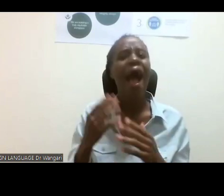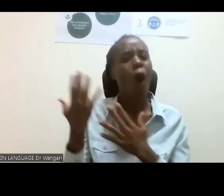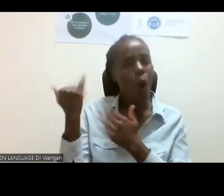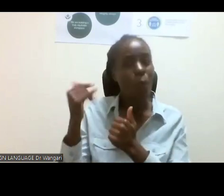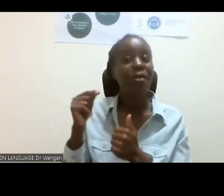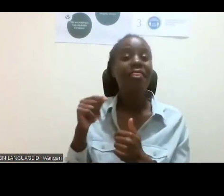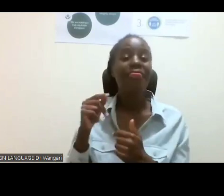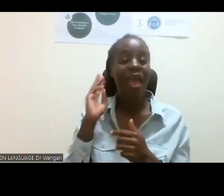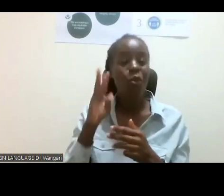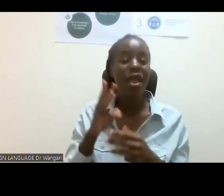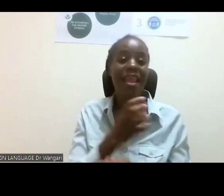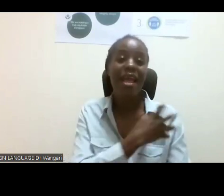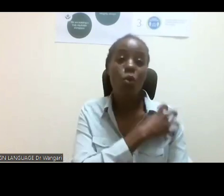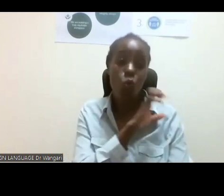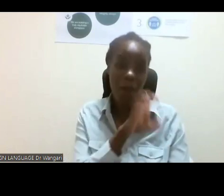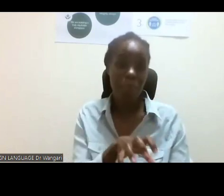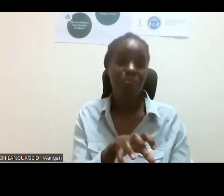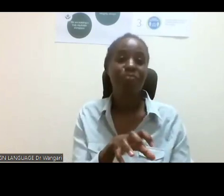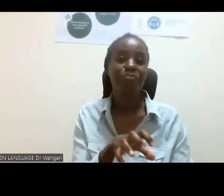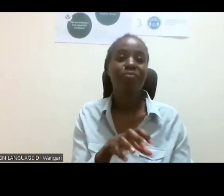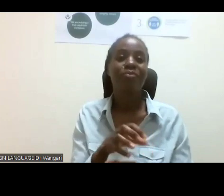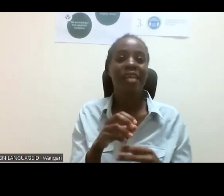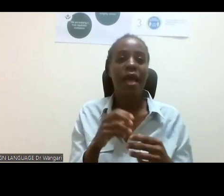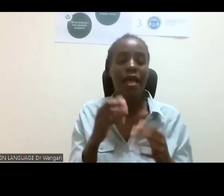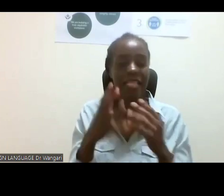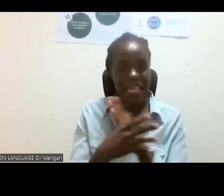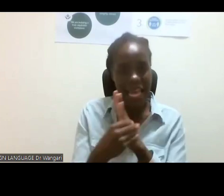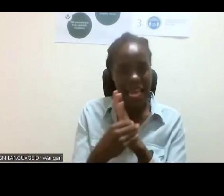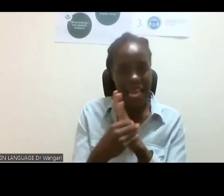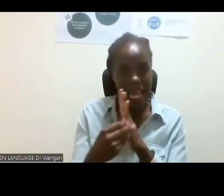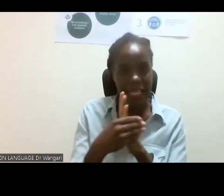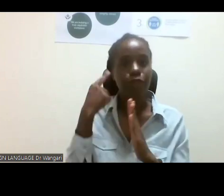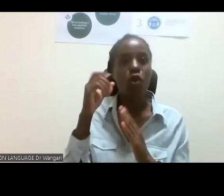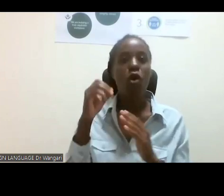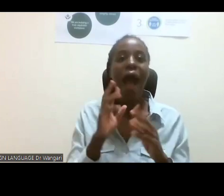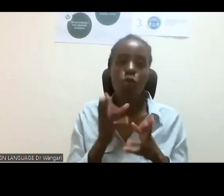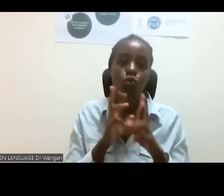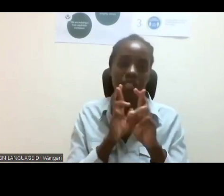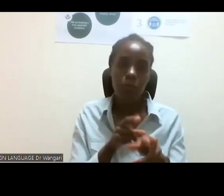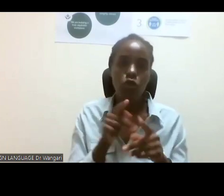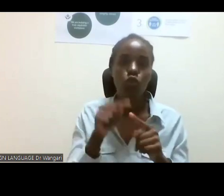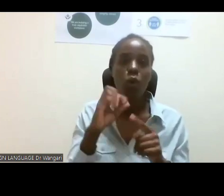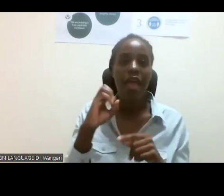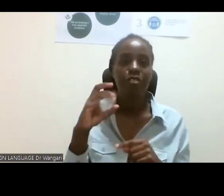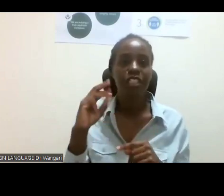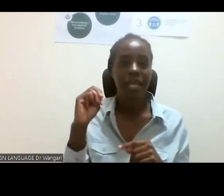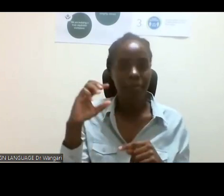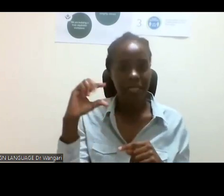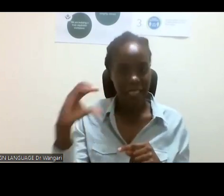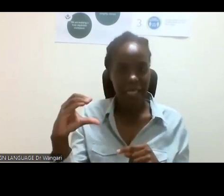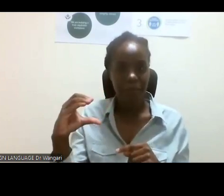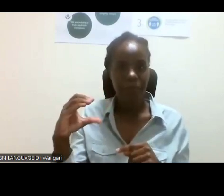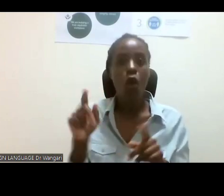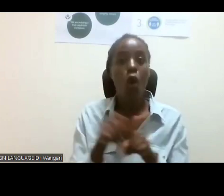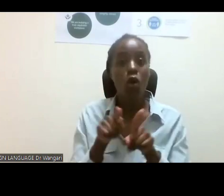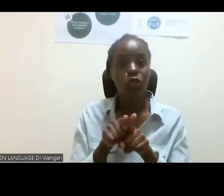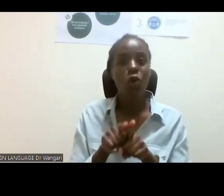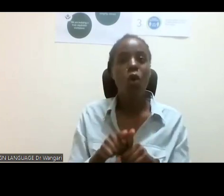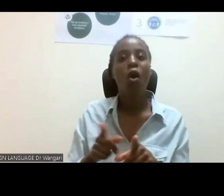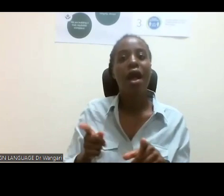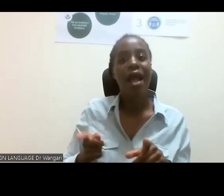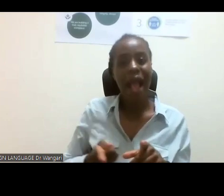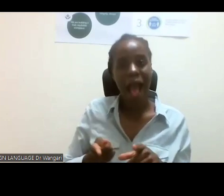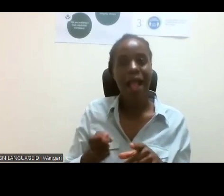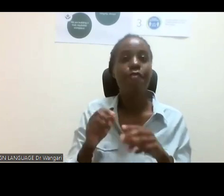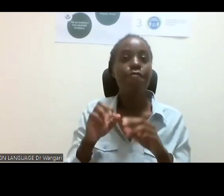requisite skills and knowledge to handle and respond to FGMC. I also thank the Girl Generation for their strategic position, immense contribution,